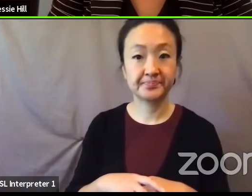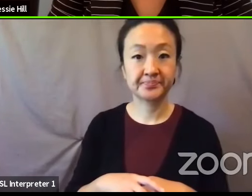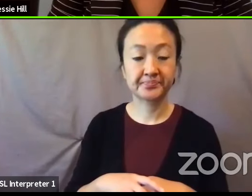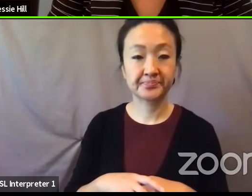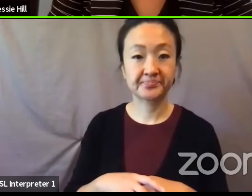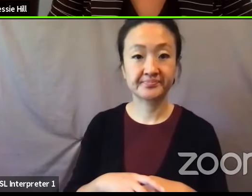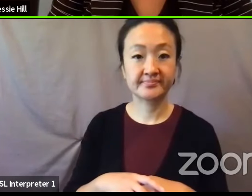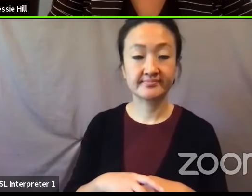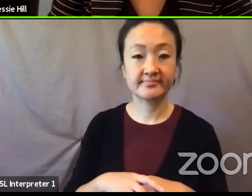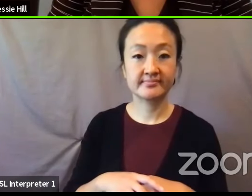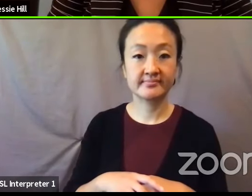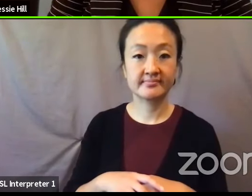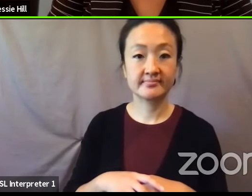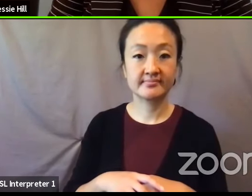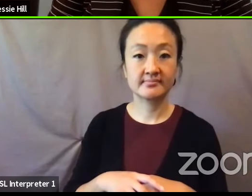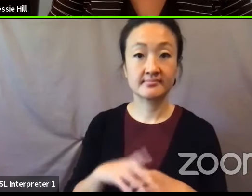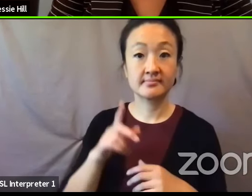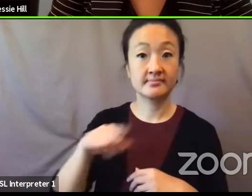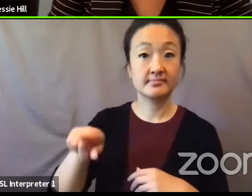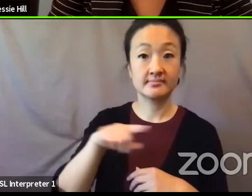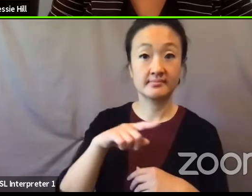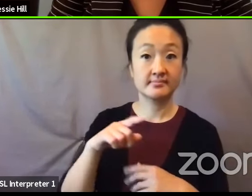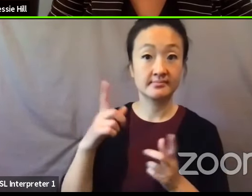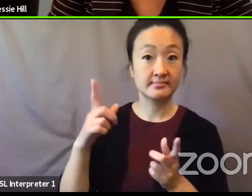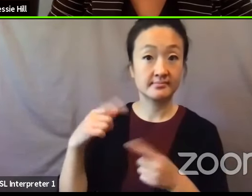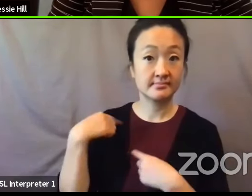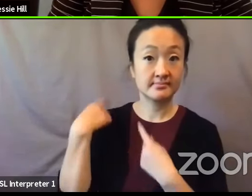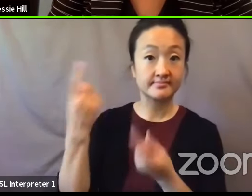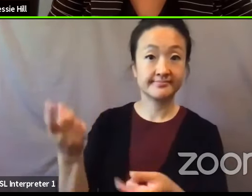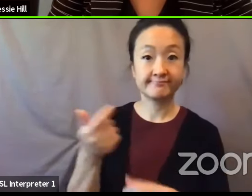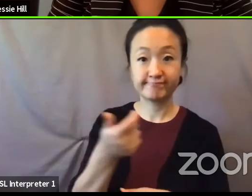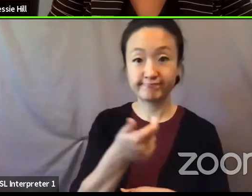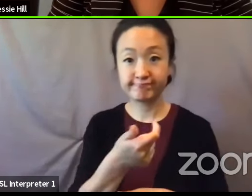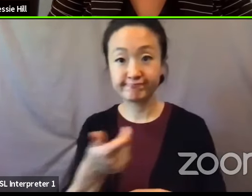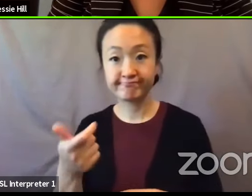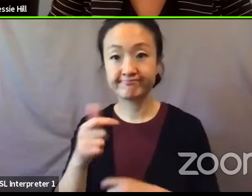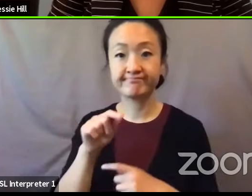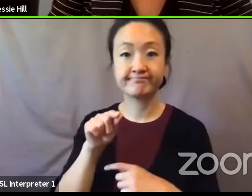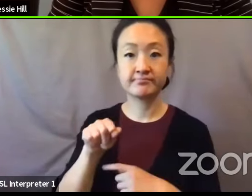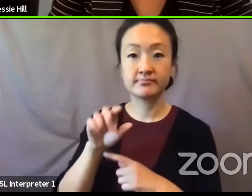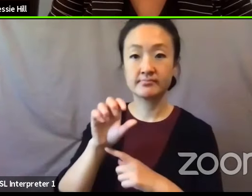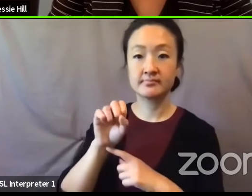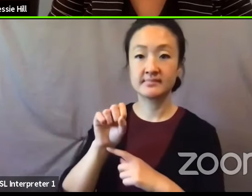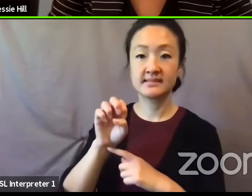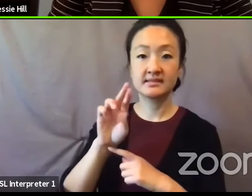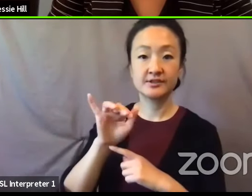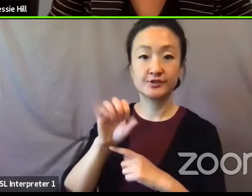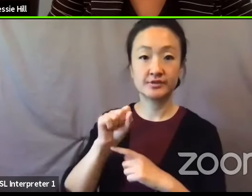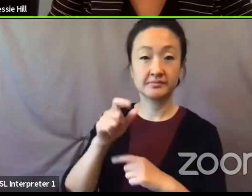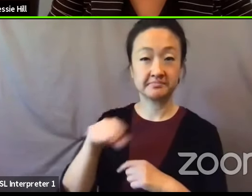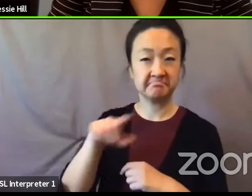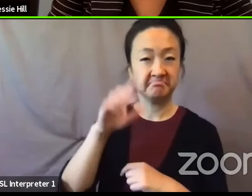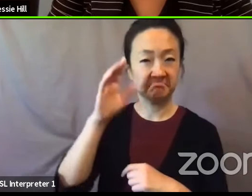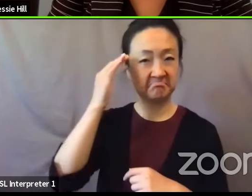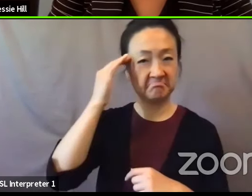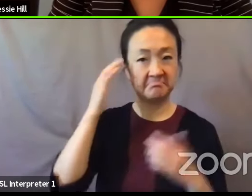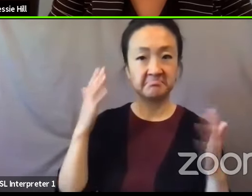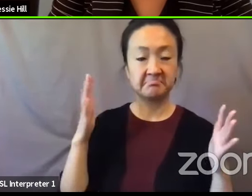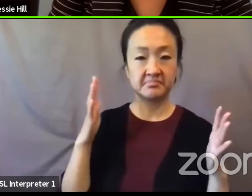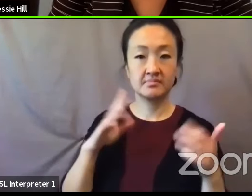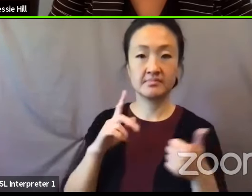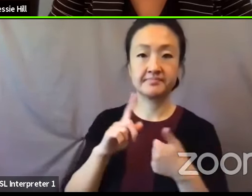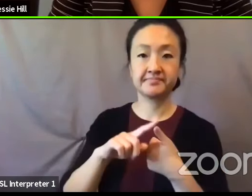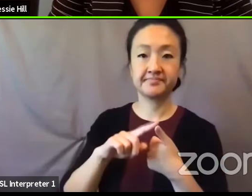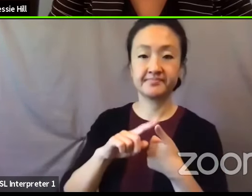For those of you who have been following this series, you know that the first teach-in focused on the